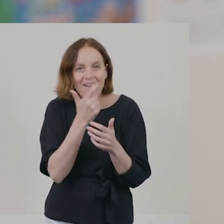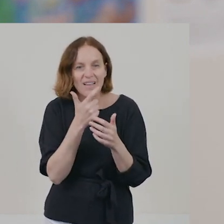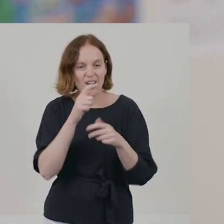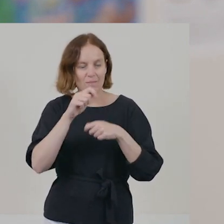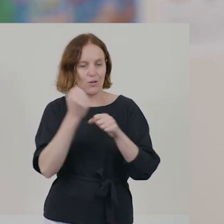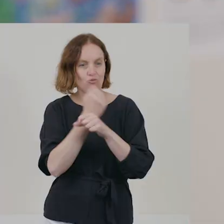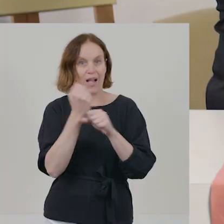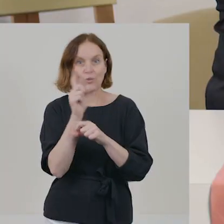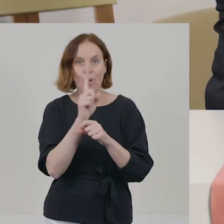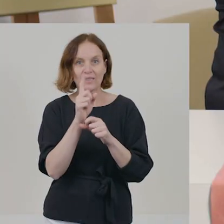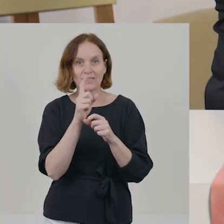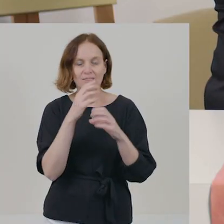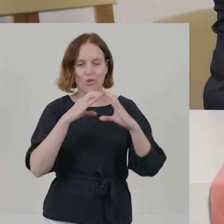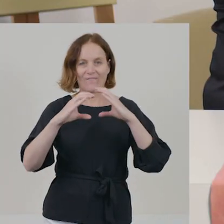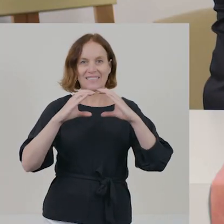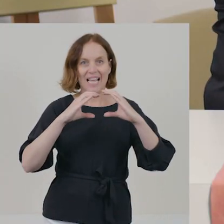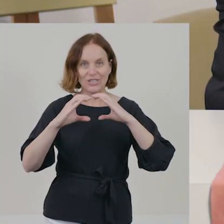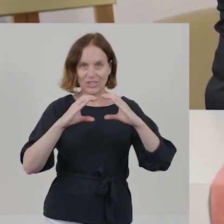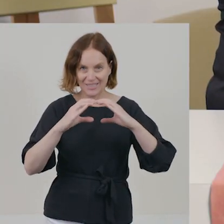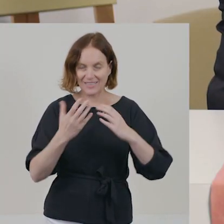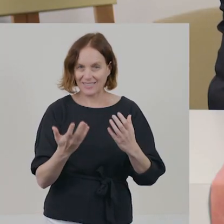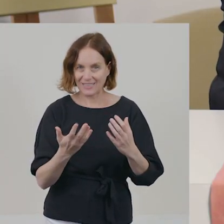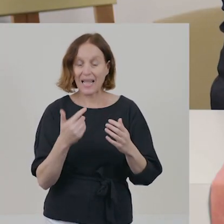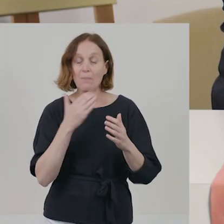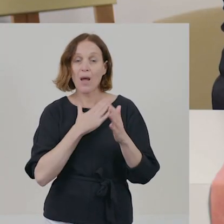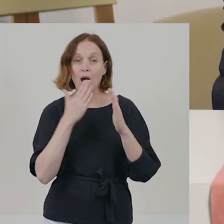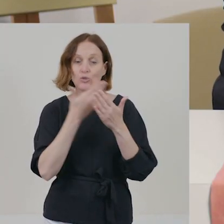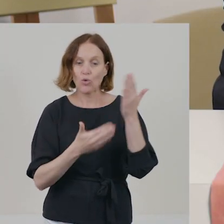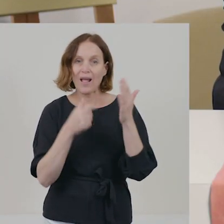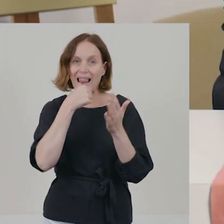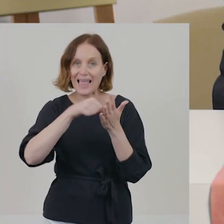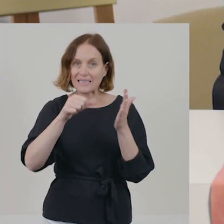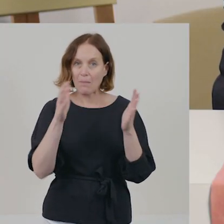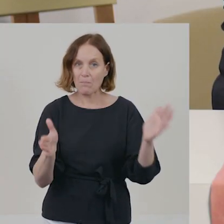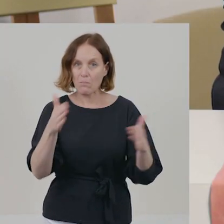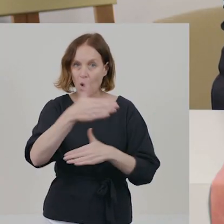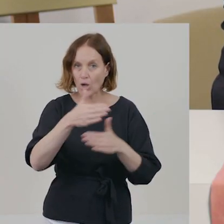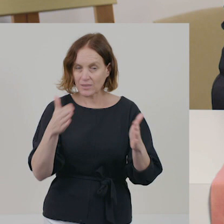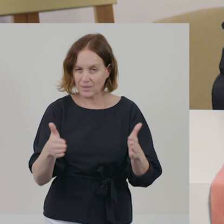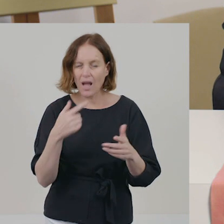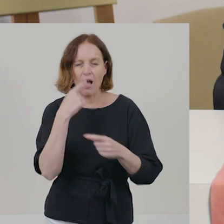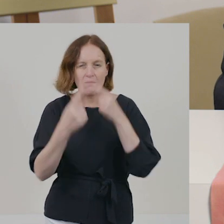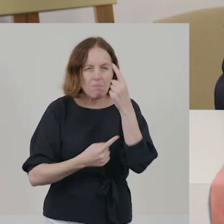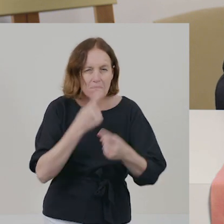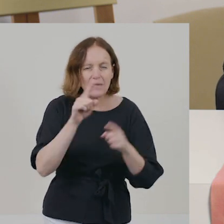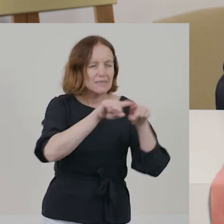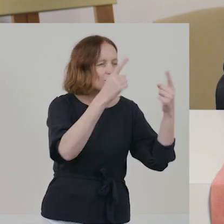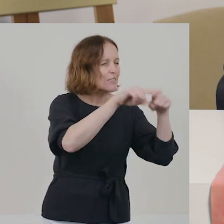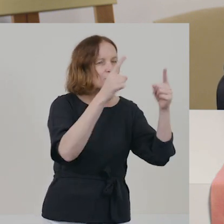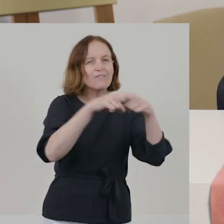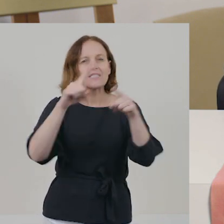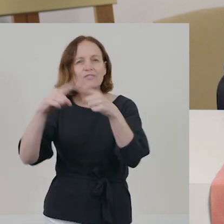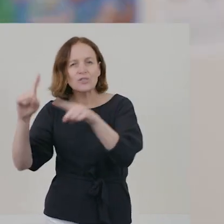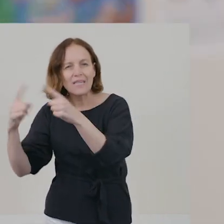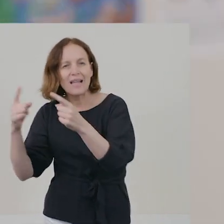creates conversation. For example, in my story, The Letterbox, I describe all the different types of